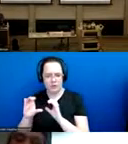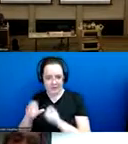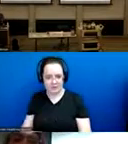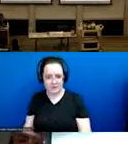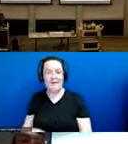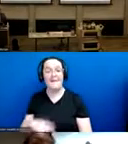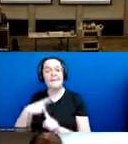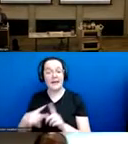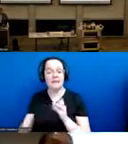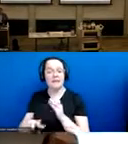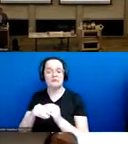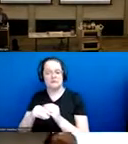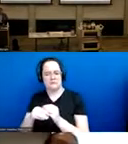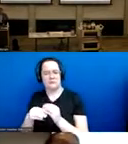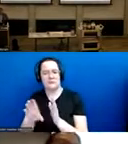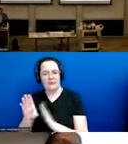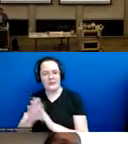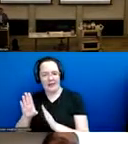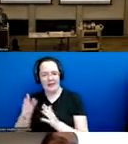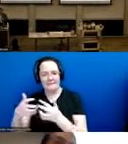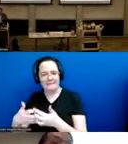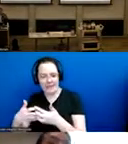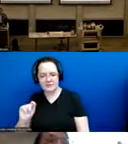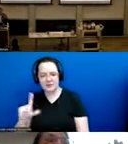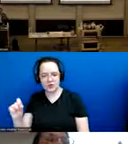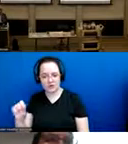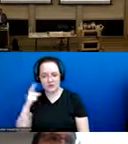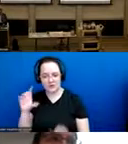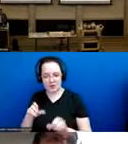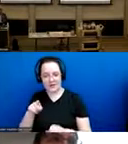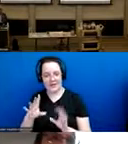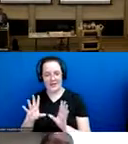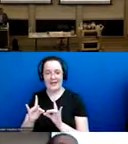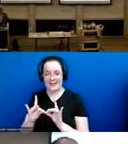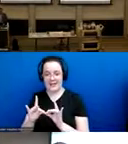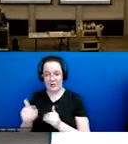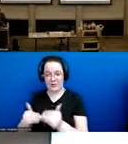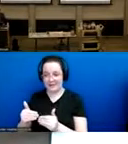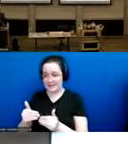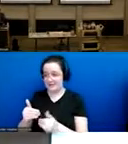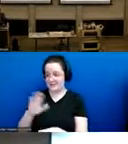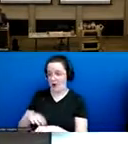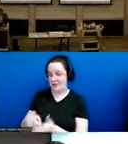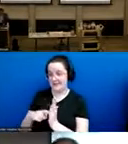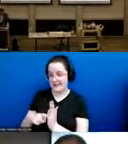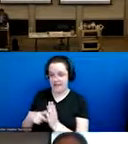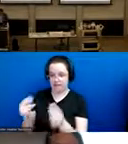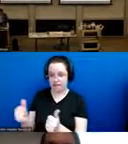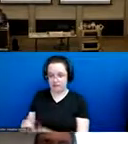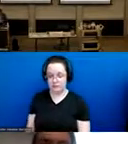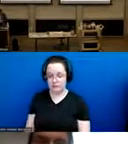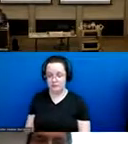and the tools to do these entanglement distribution processes on demand, right? So this is kind of like the new big